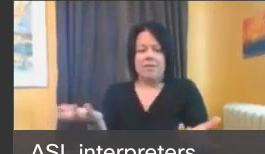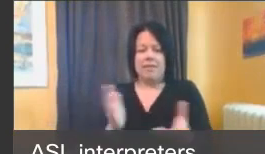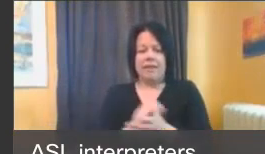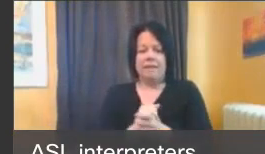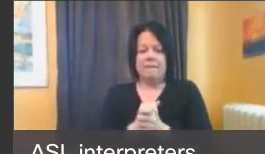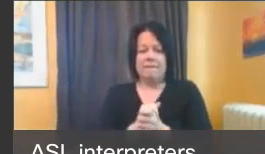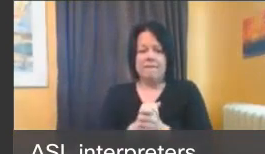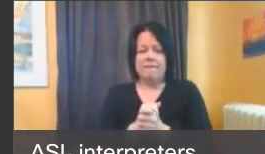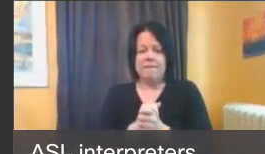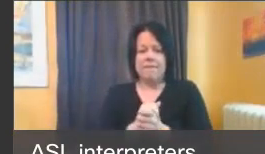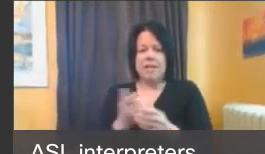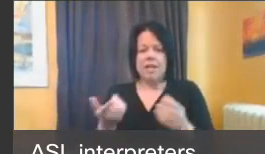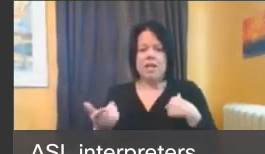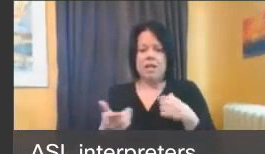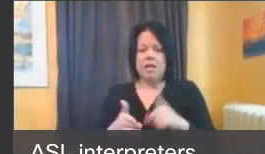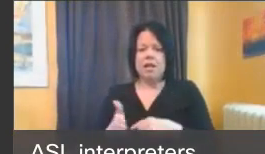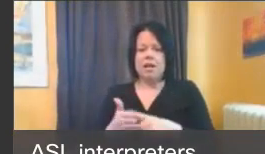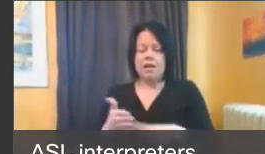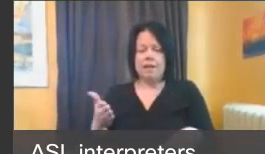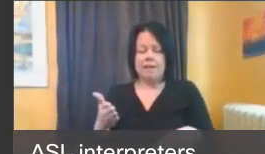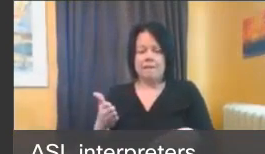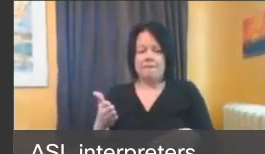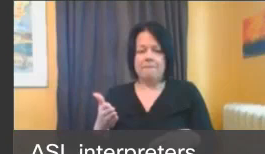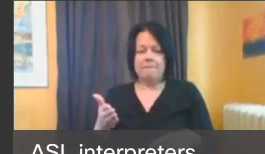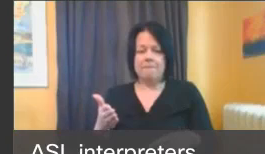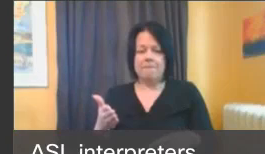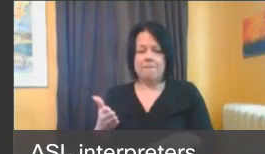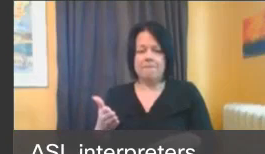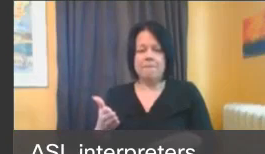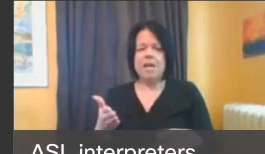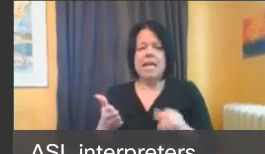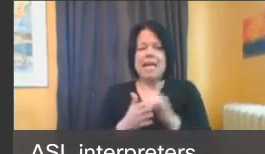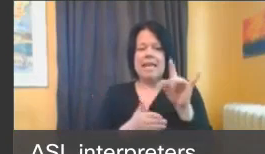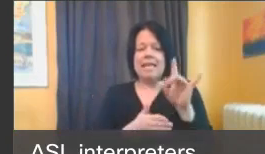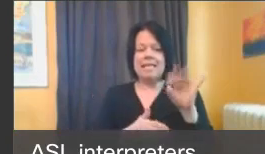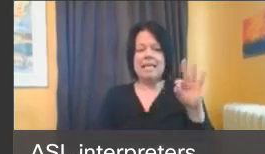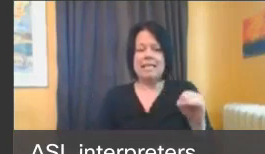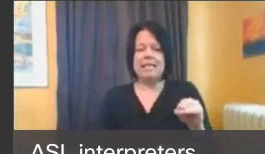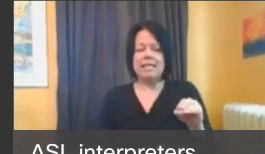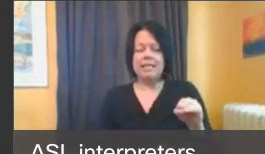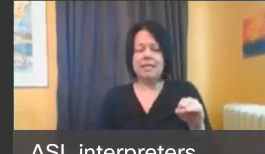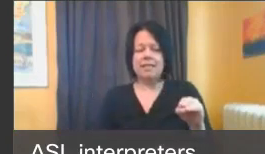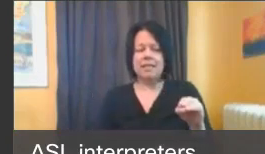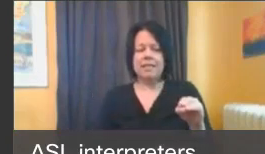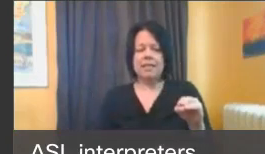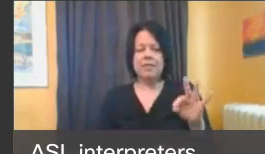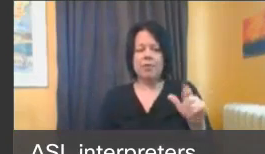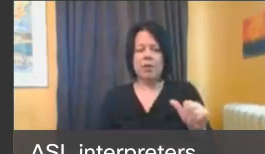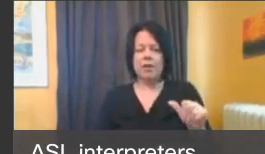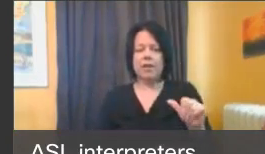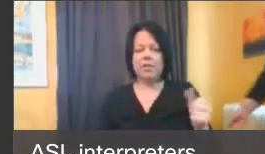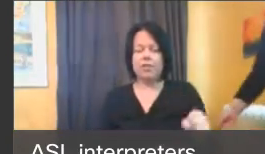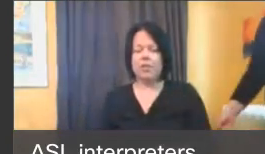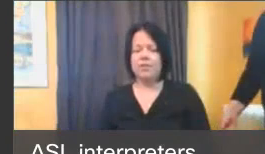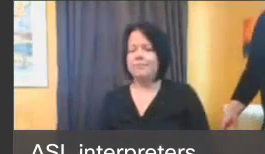seen historically in terms of discriminatory effect. In the 1890s, Florida, as well as a number of Southern states, in fact,